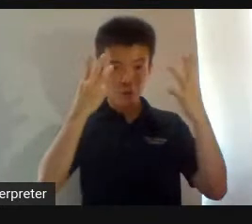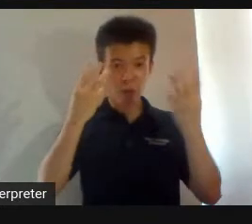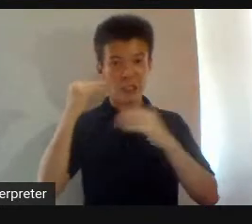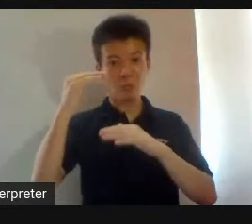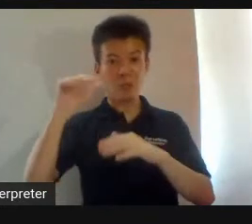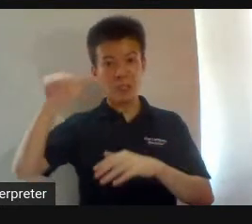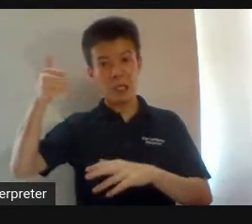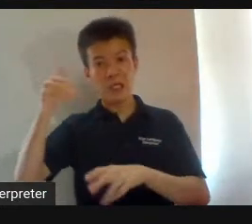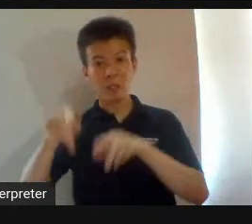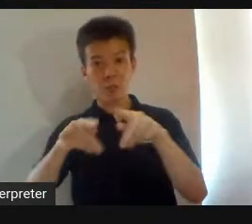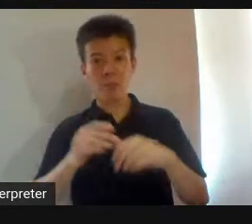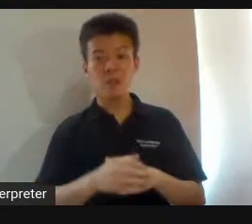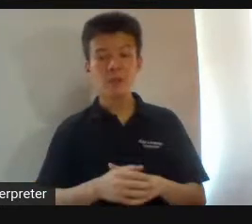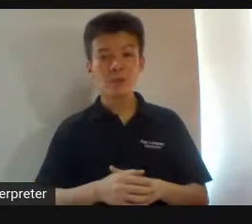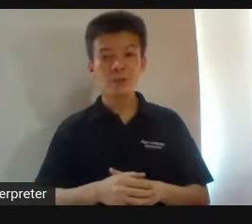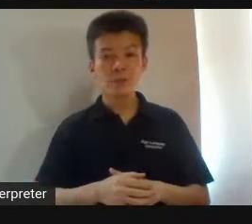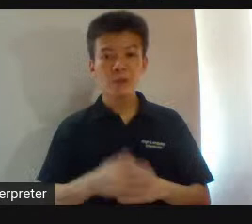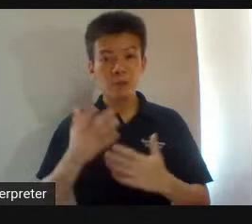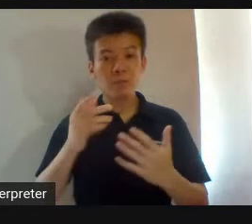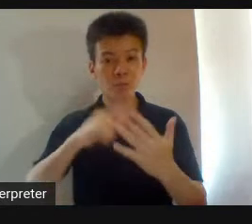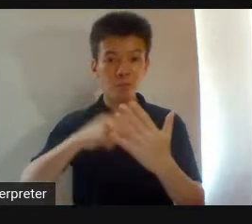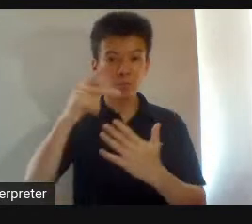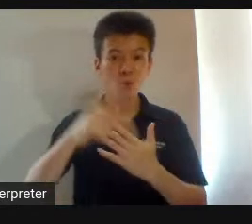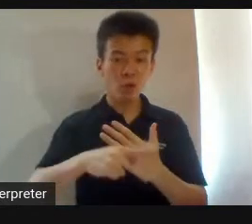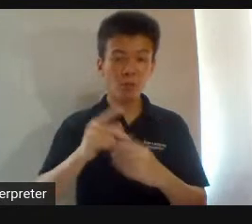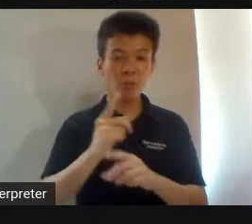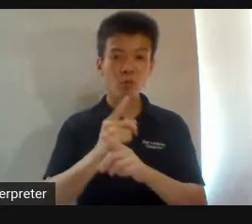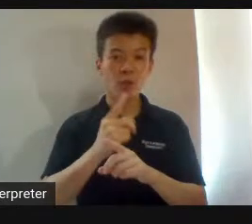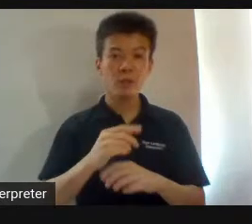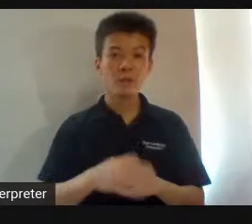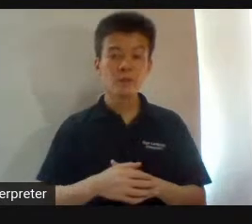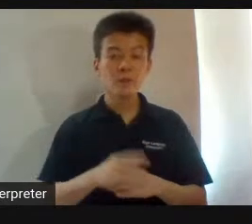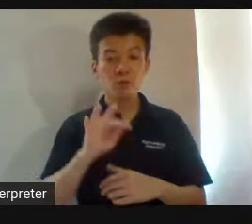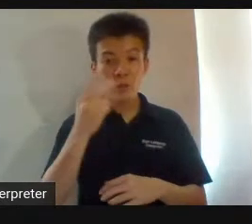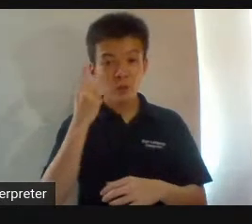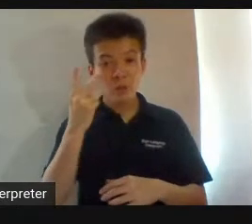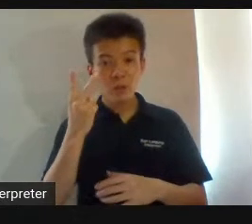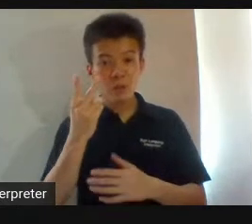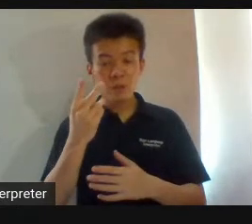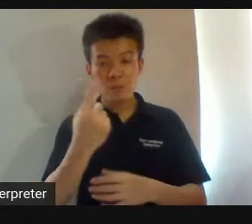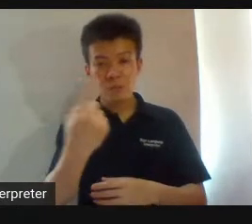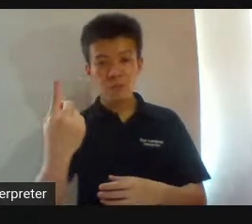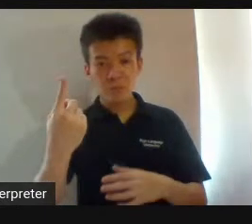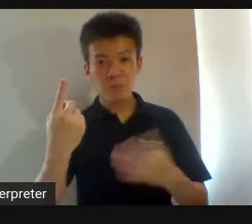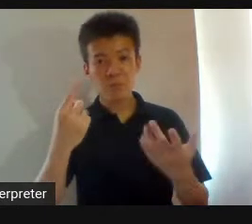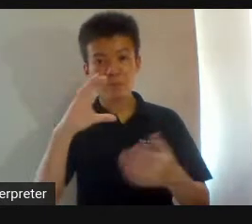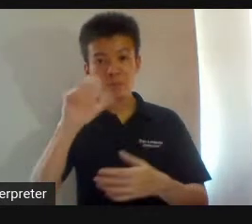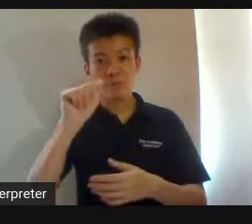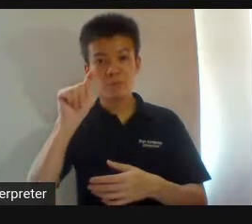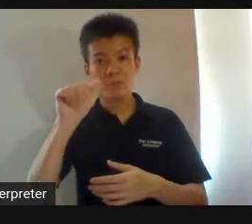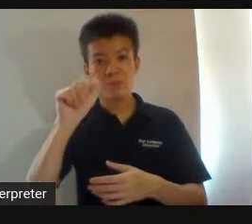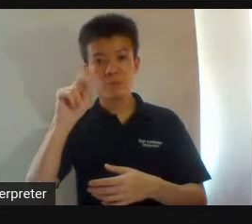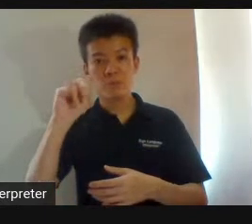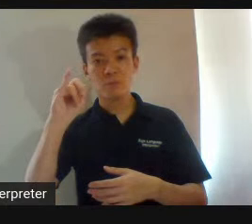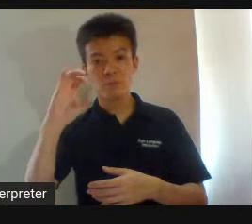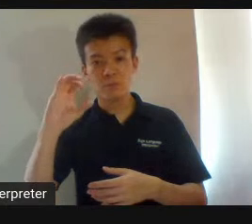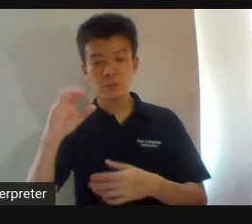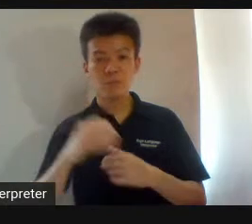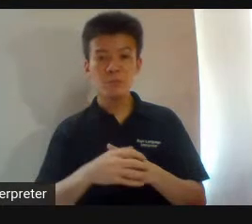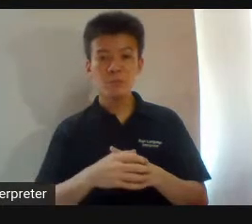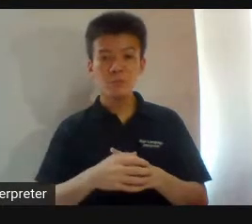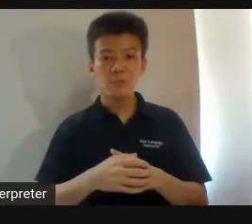other people. So like in programs, right? If you see someone who is catatonic, or if you see someone who